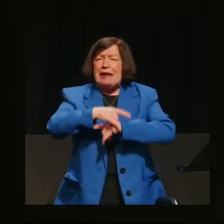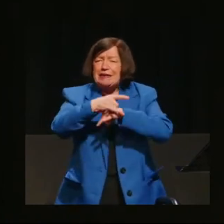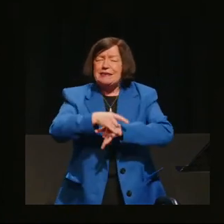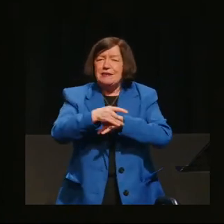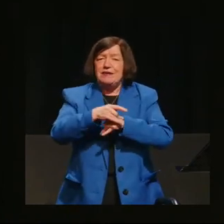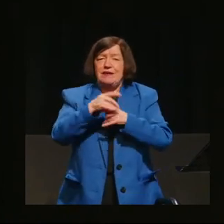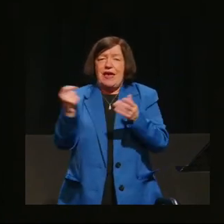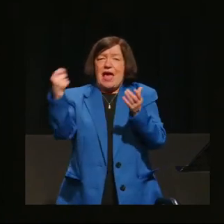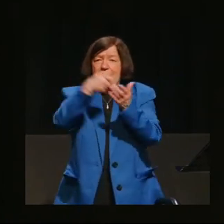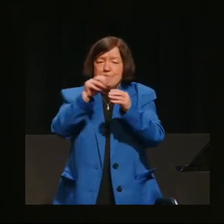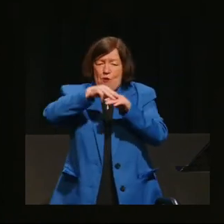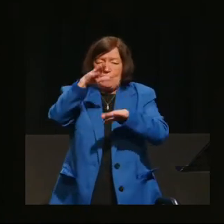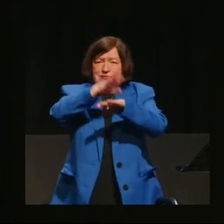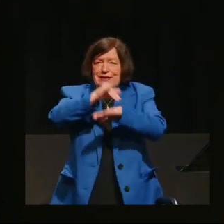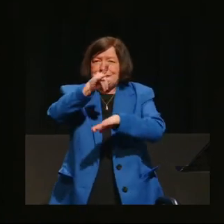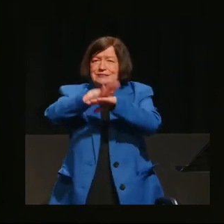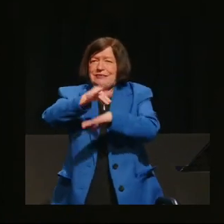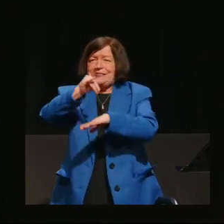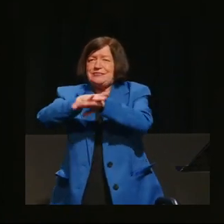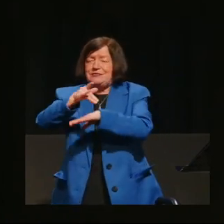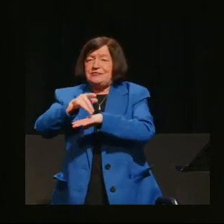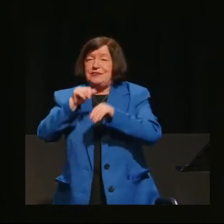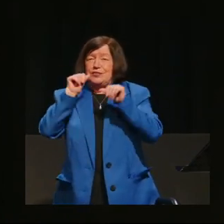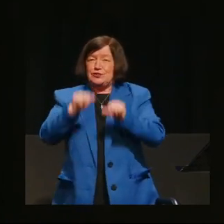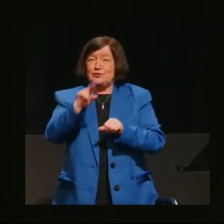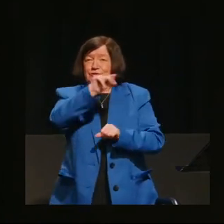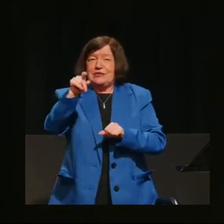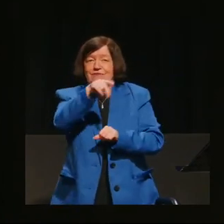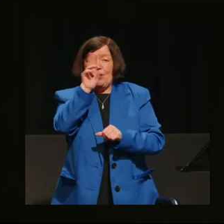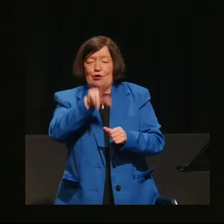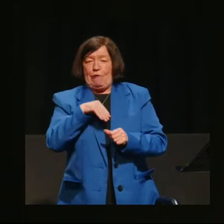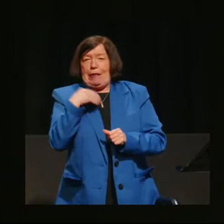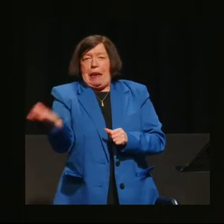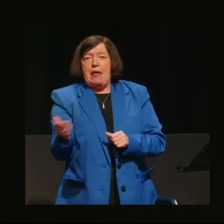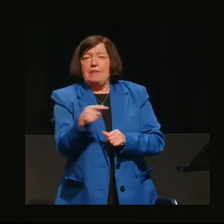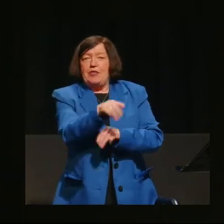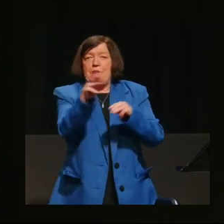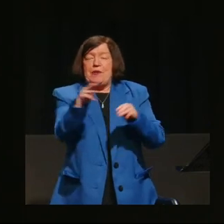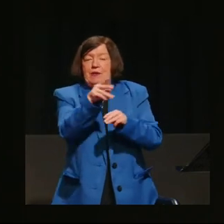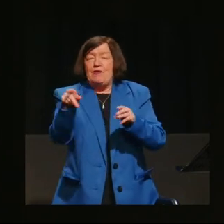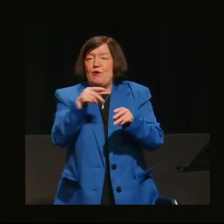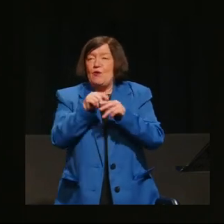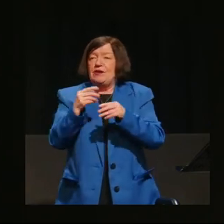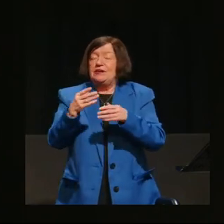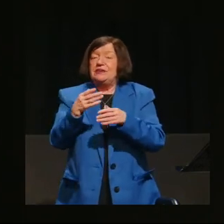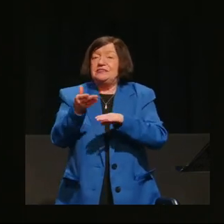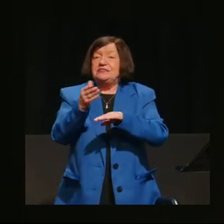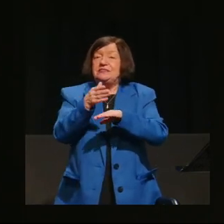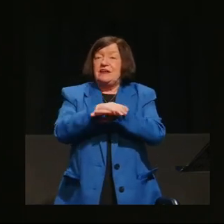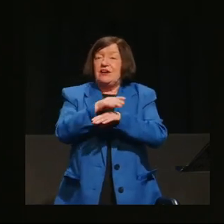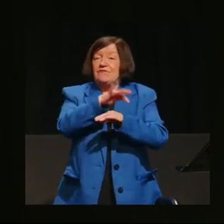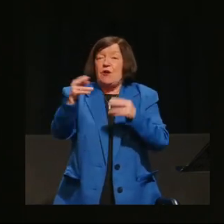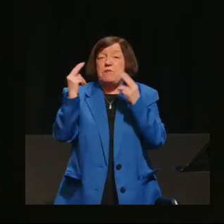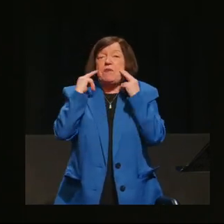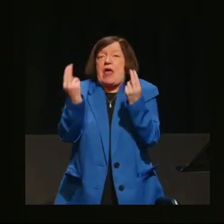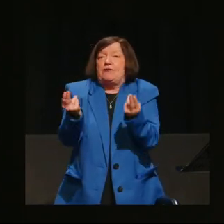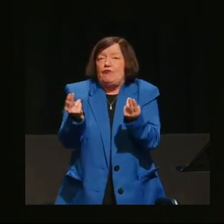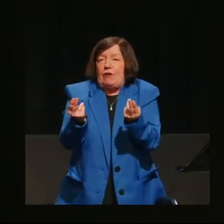to the death toll. It suited the Nazis if they could claim that people in the ghettos were dying from natural